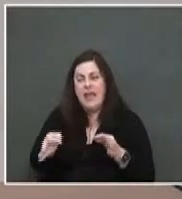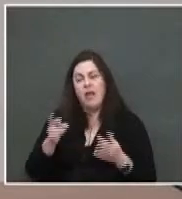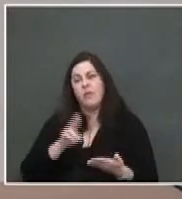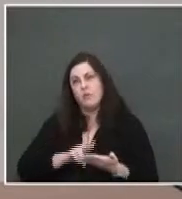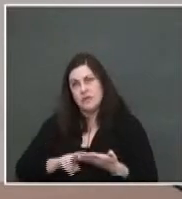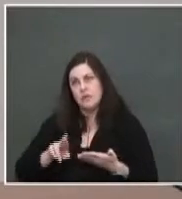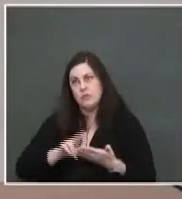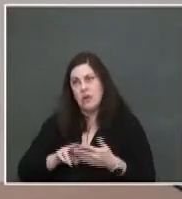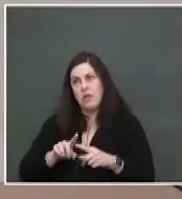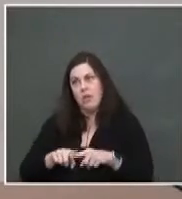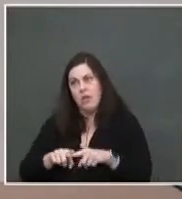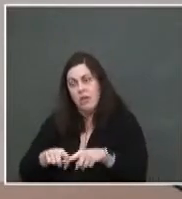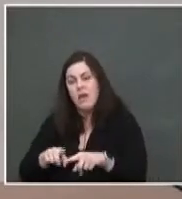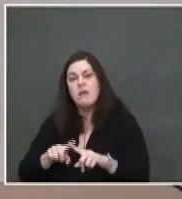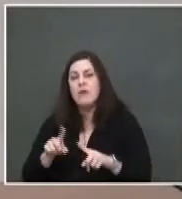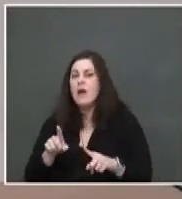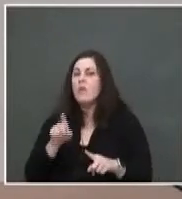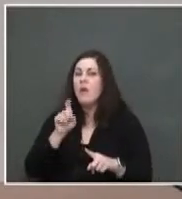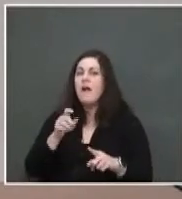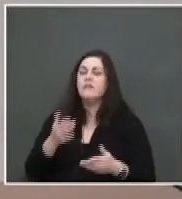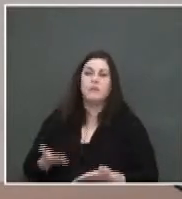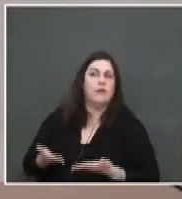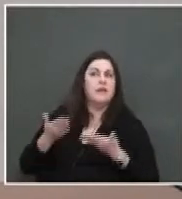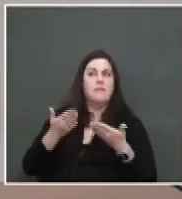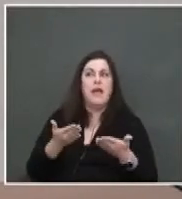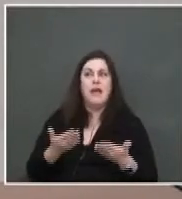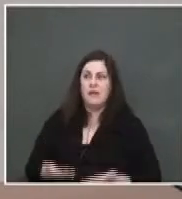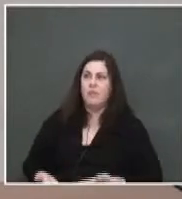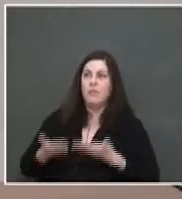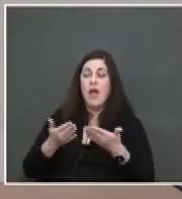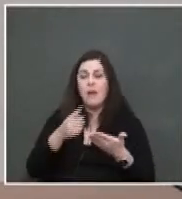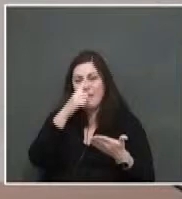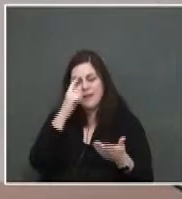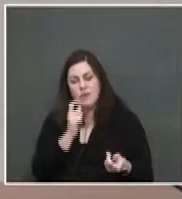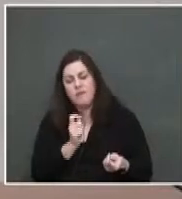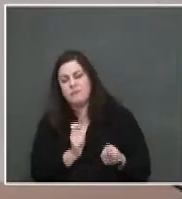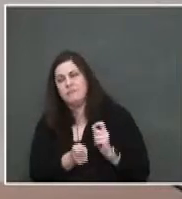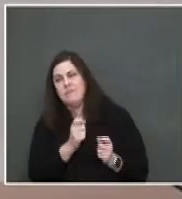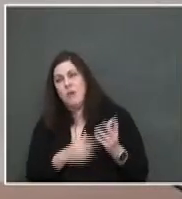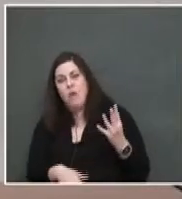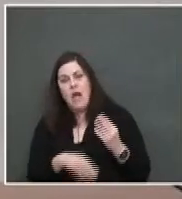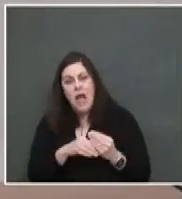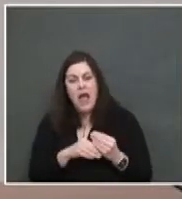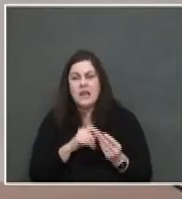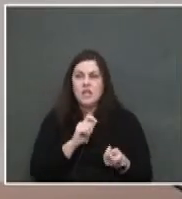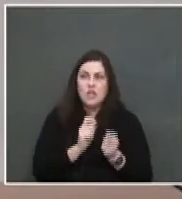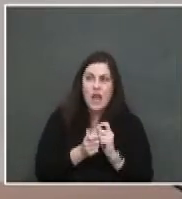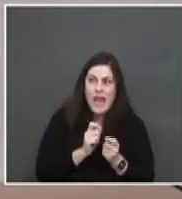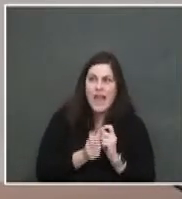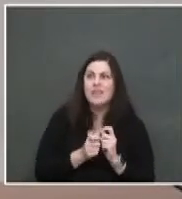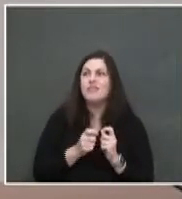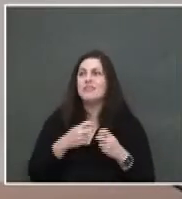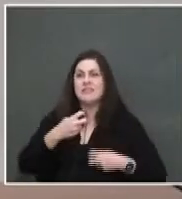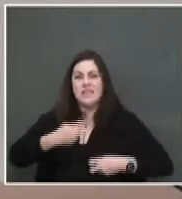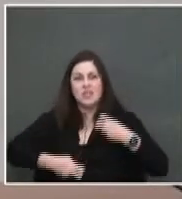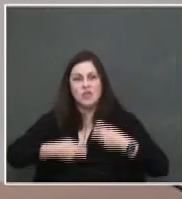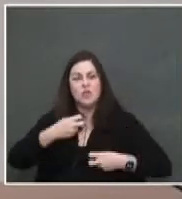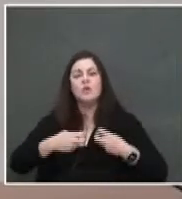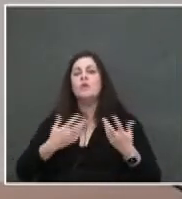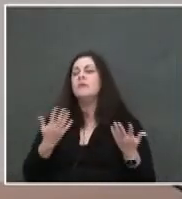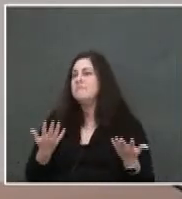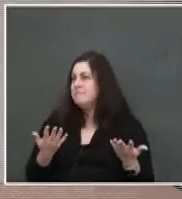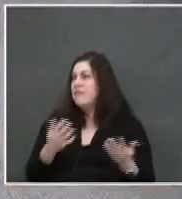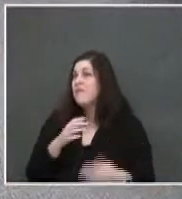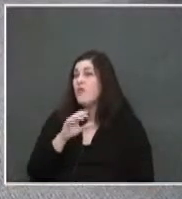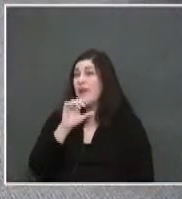Although I think we probably have to bring it back again and again because there's nuances to this issue that are maybe not going to be addressed when it